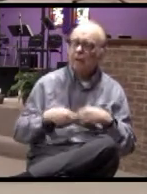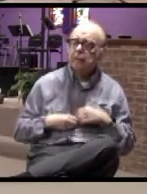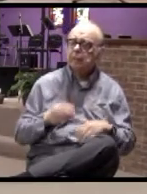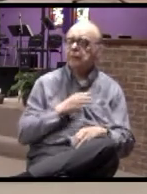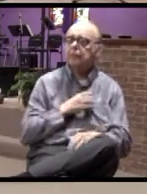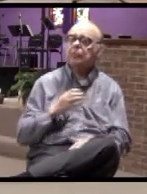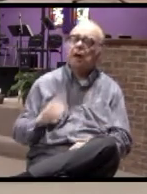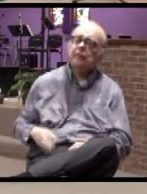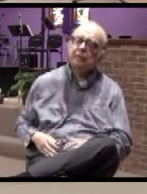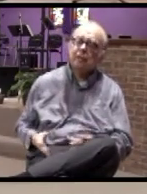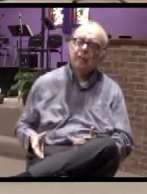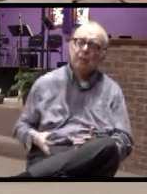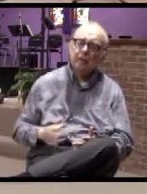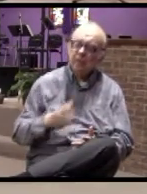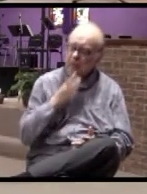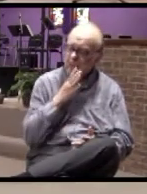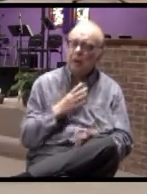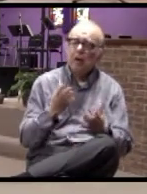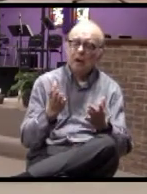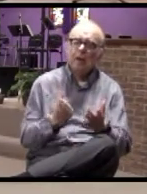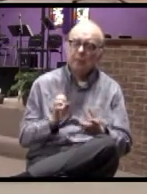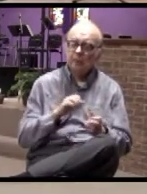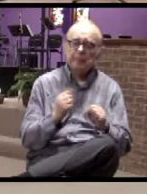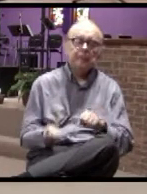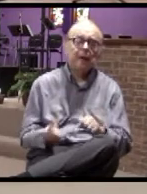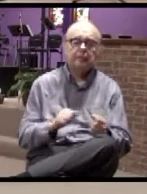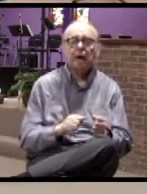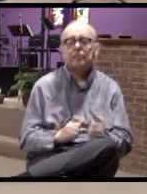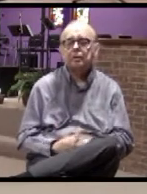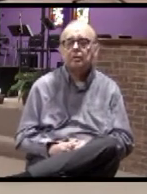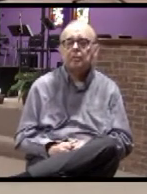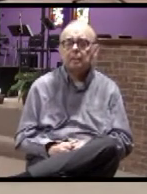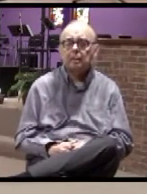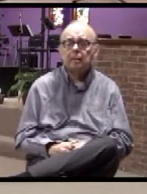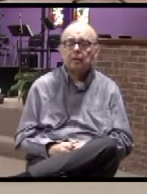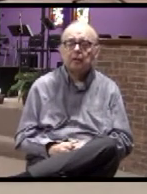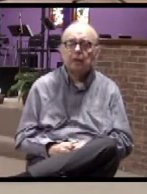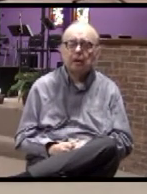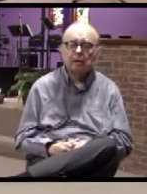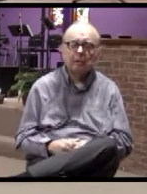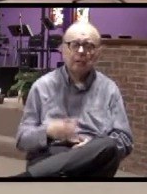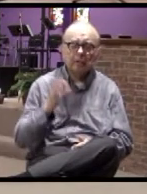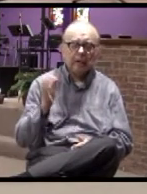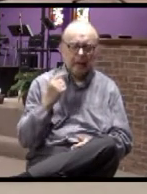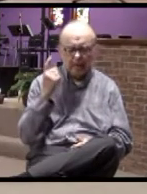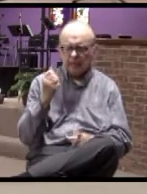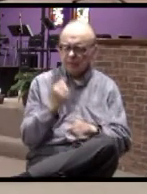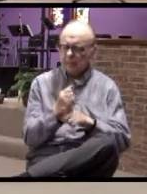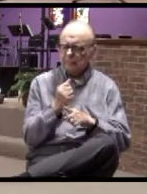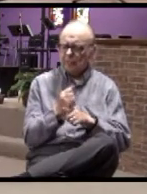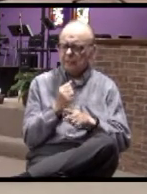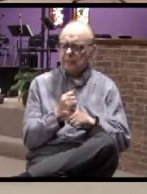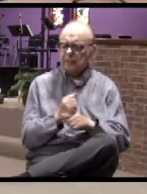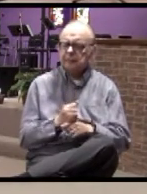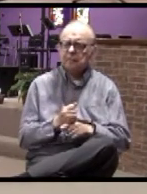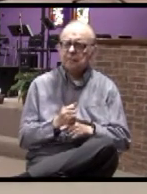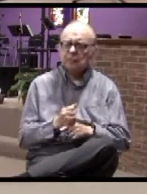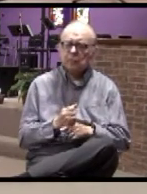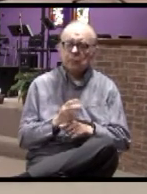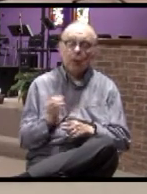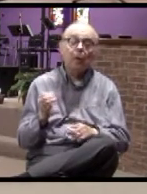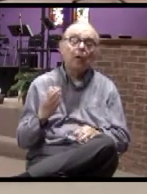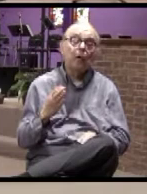Christ and she wanted to be baptized. The preacher thought to himself, oh